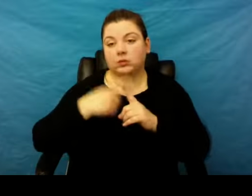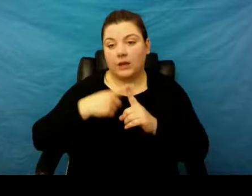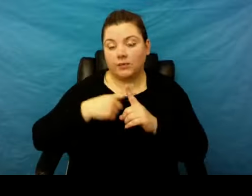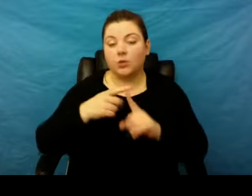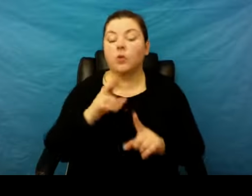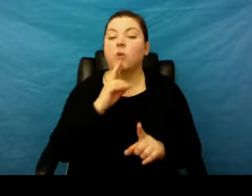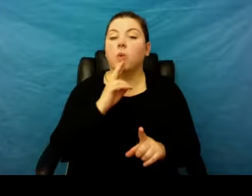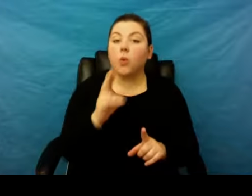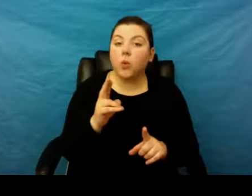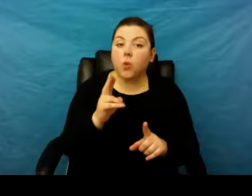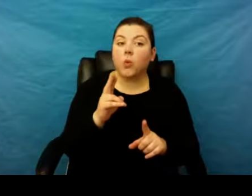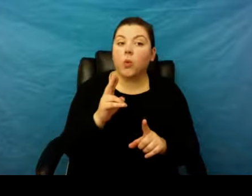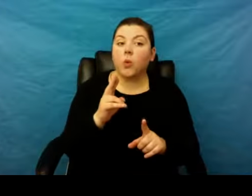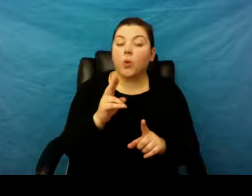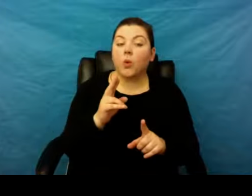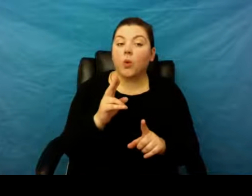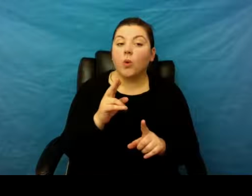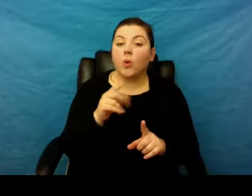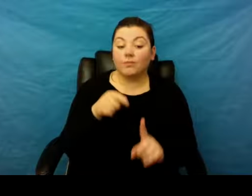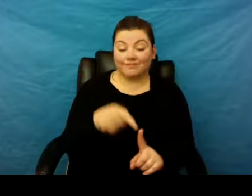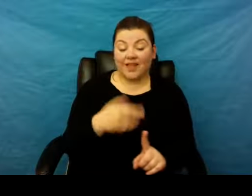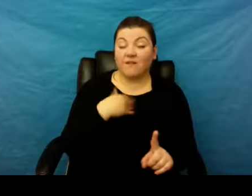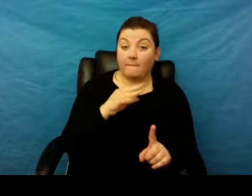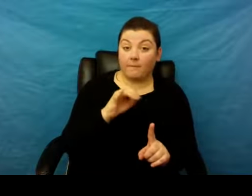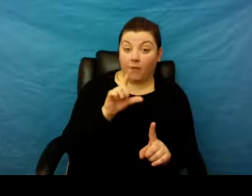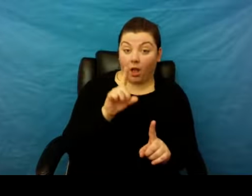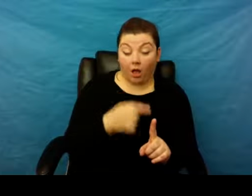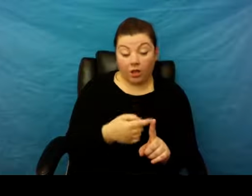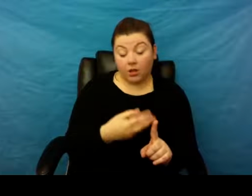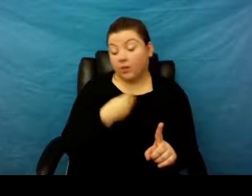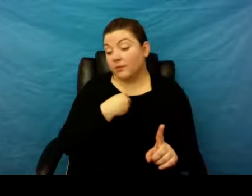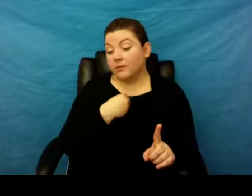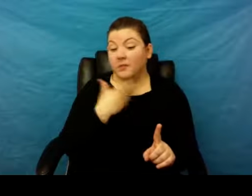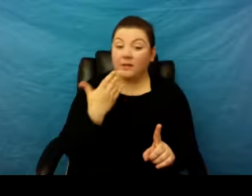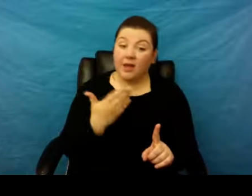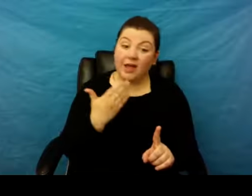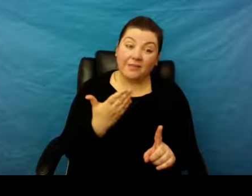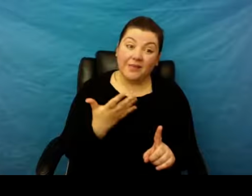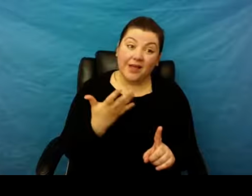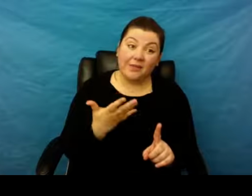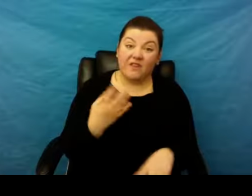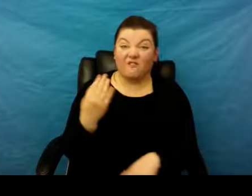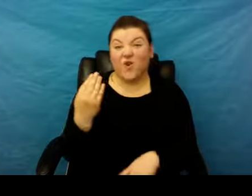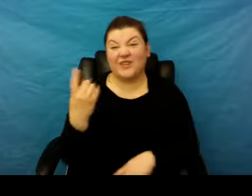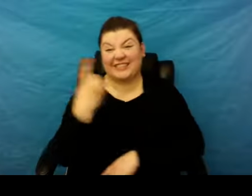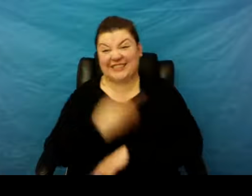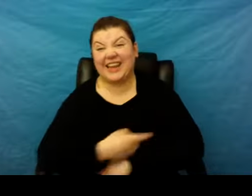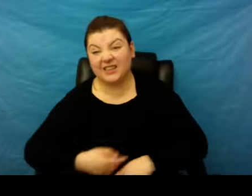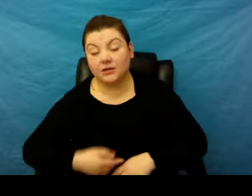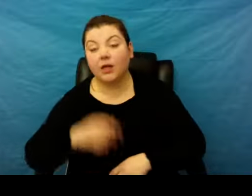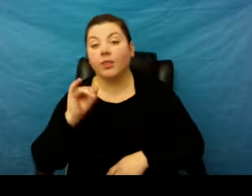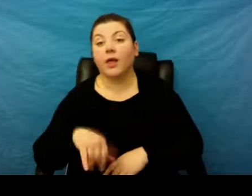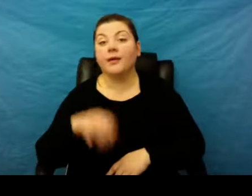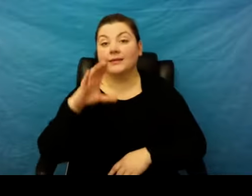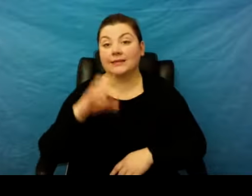who has an interaction with someone with very mild symptoms, and it can be upwards to 14 days, which is where the CDC recommendation